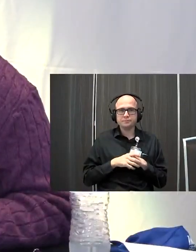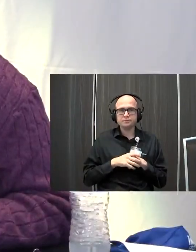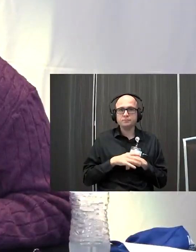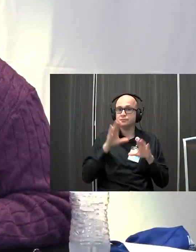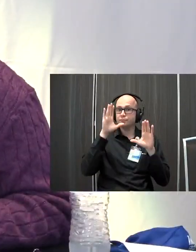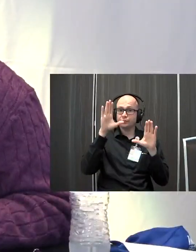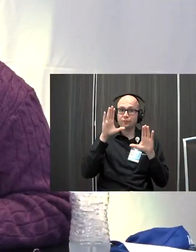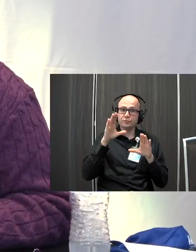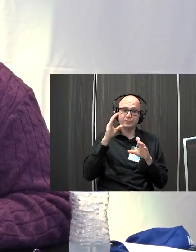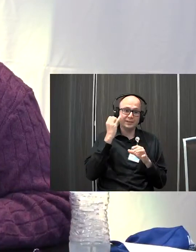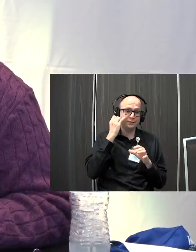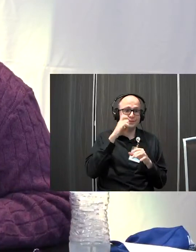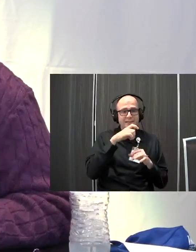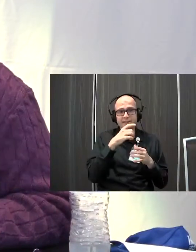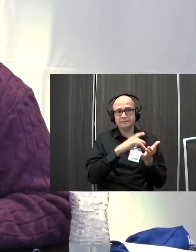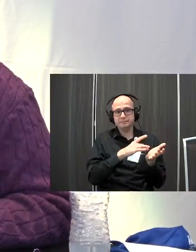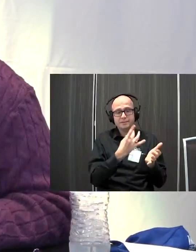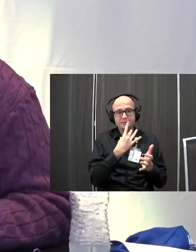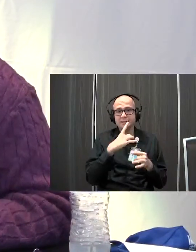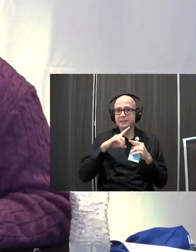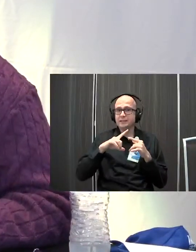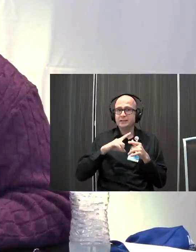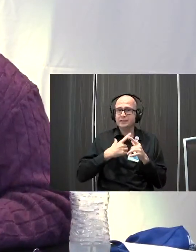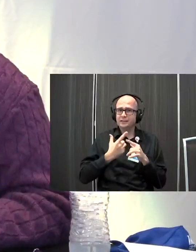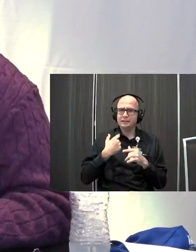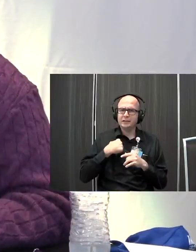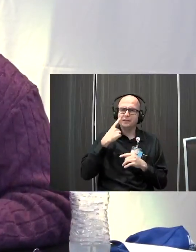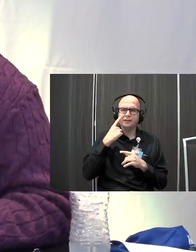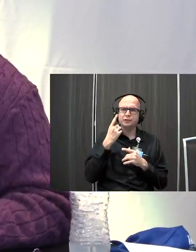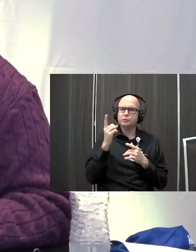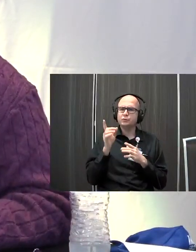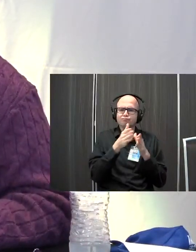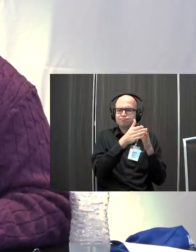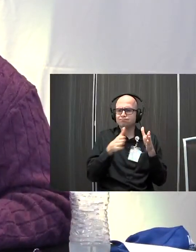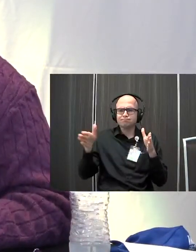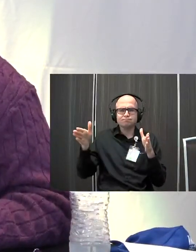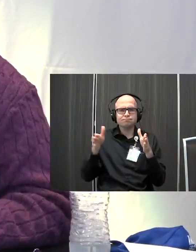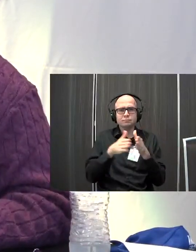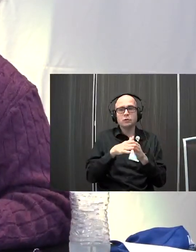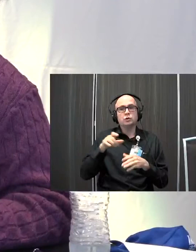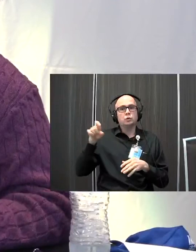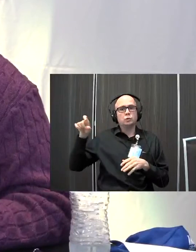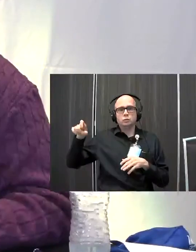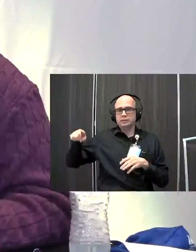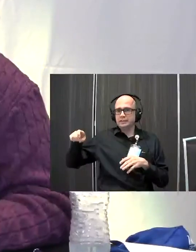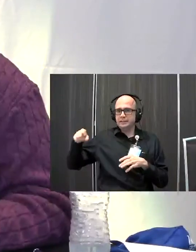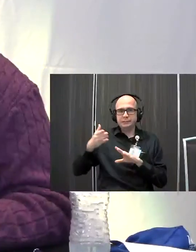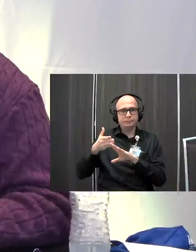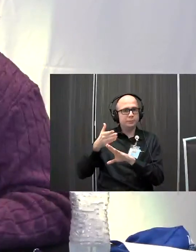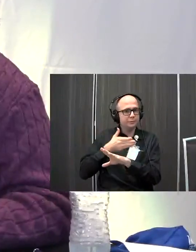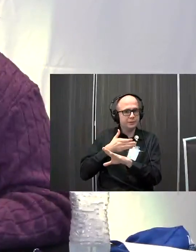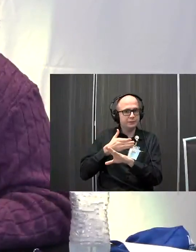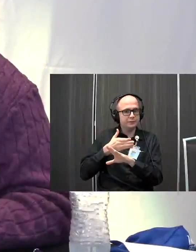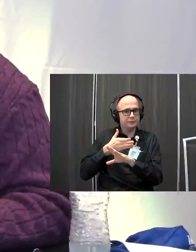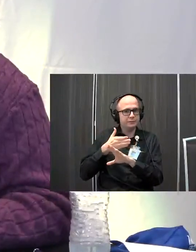helpful as needed medication, but then I think it's that kind of, where's your threshold at which, boy, we need something to prevent things